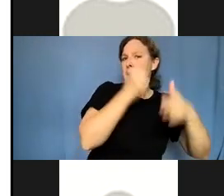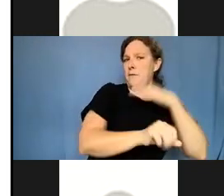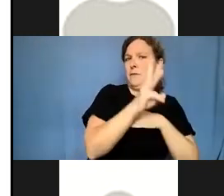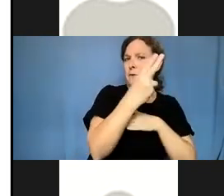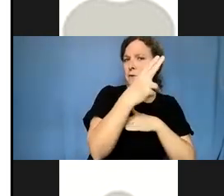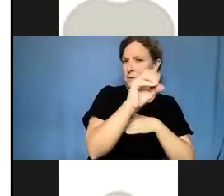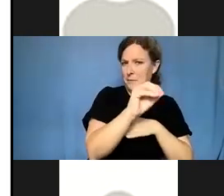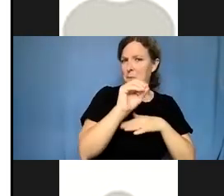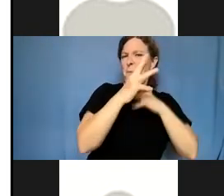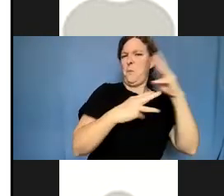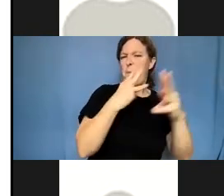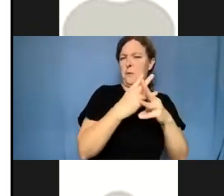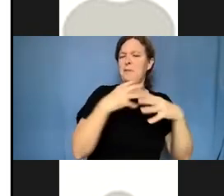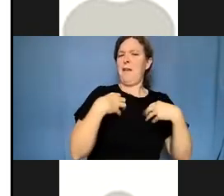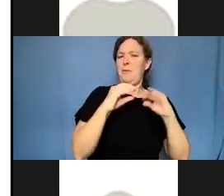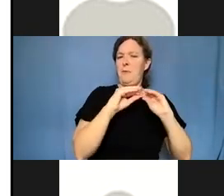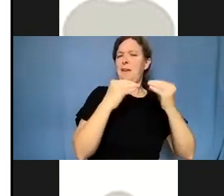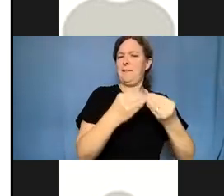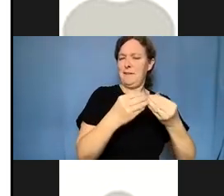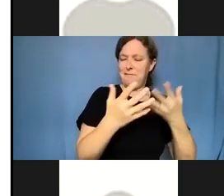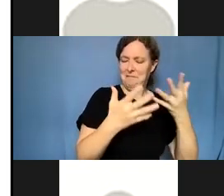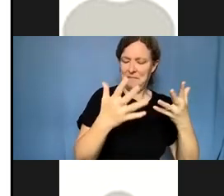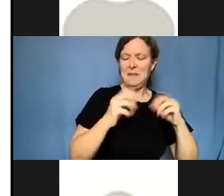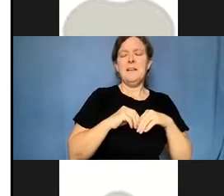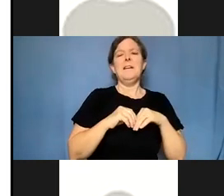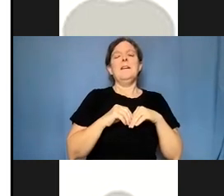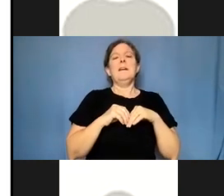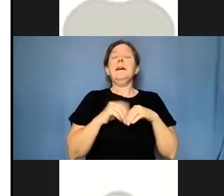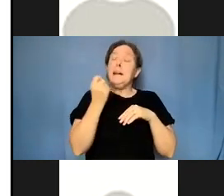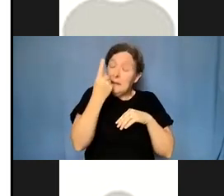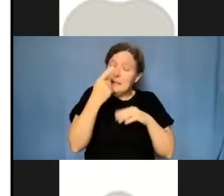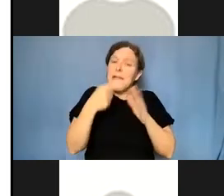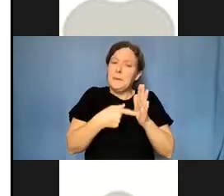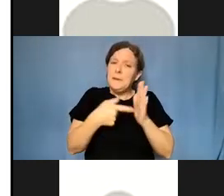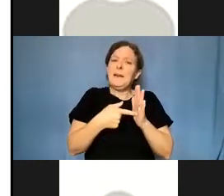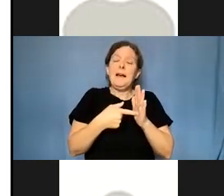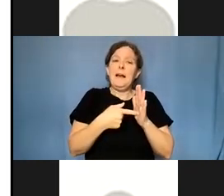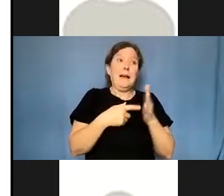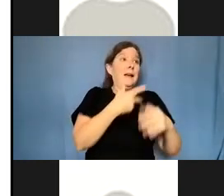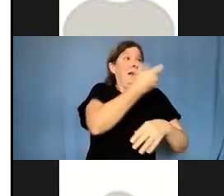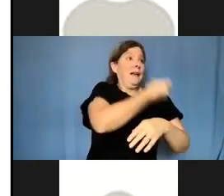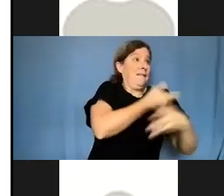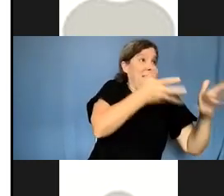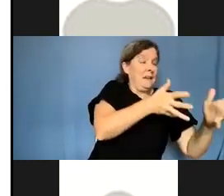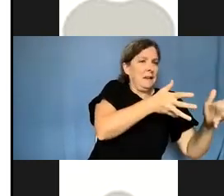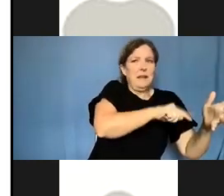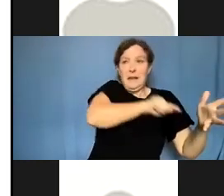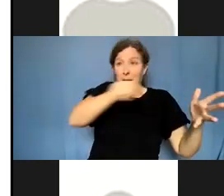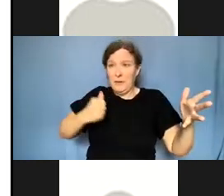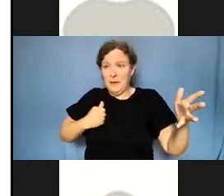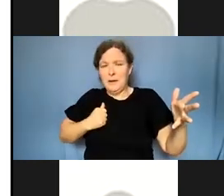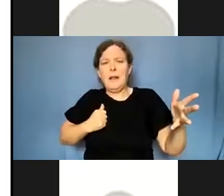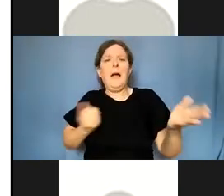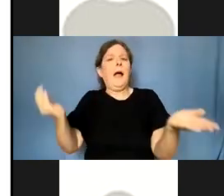Organization. And in some cases, you did need to restart your vaccine series here in Canada. In other words, get 2